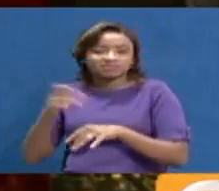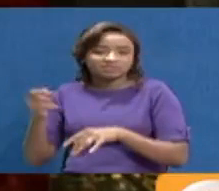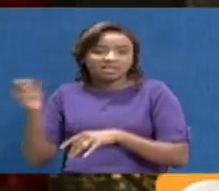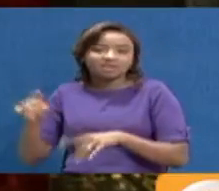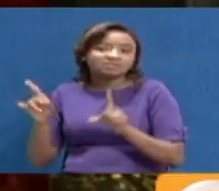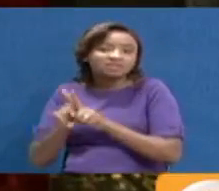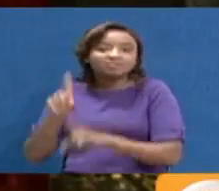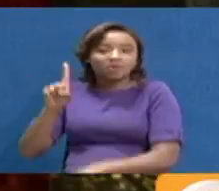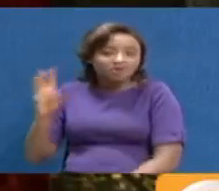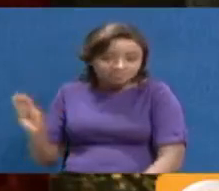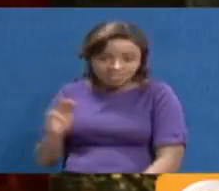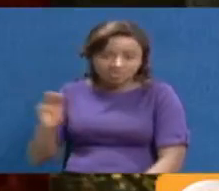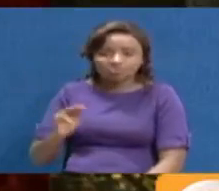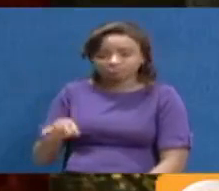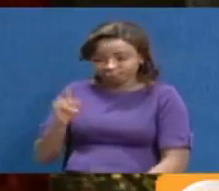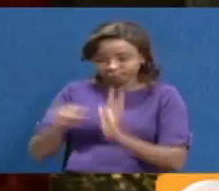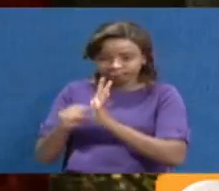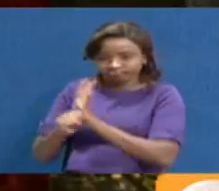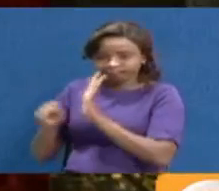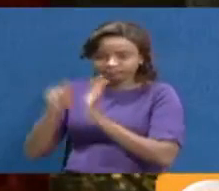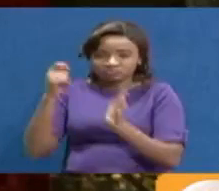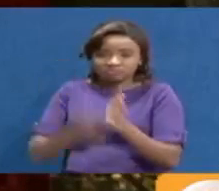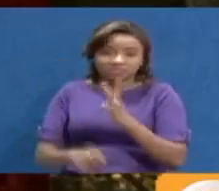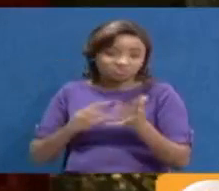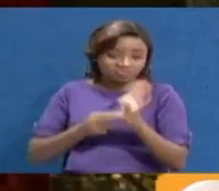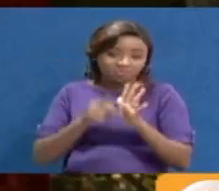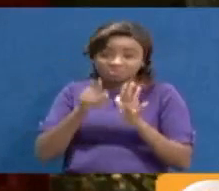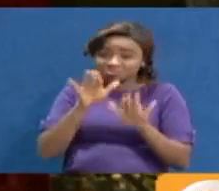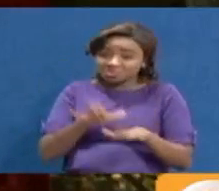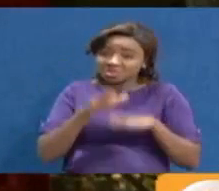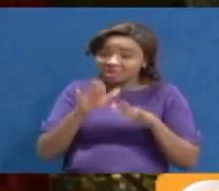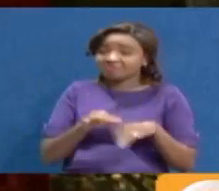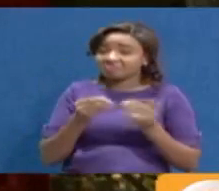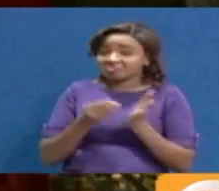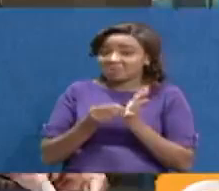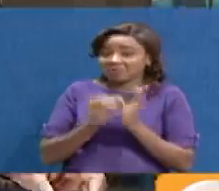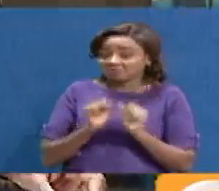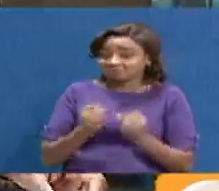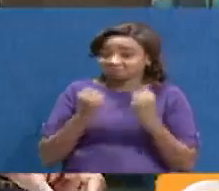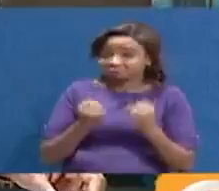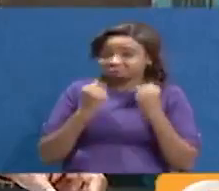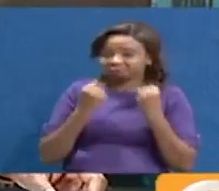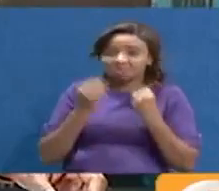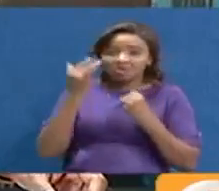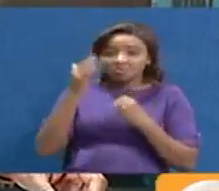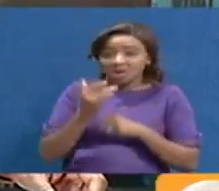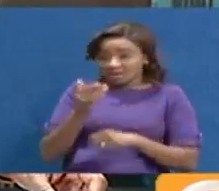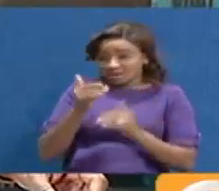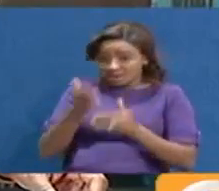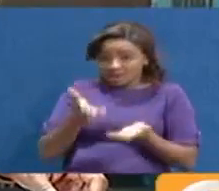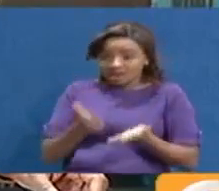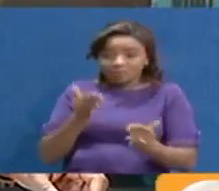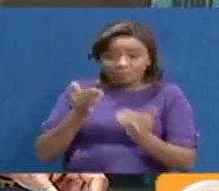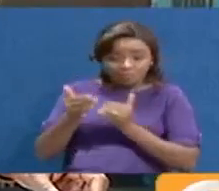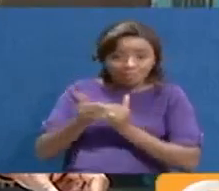earn 1 million shillings. So that is definitely something for you to be careful with and to note, particularly as we are